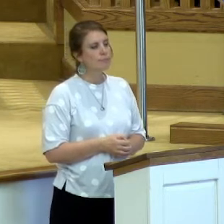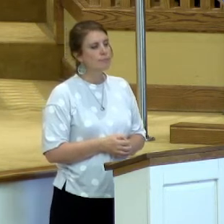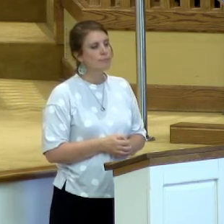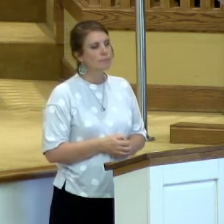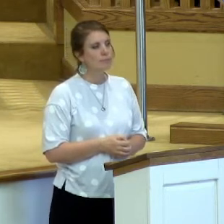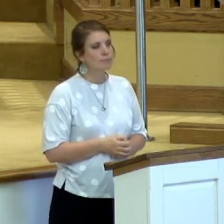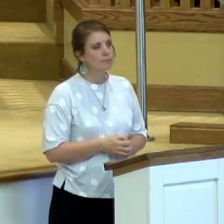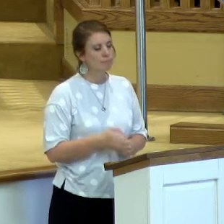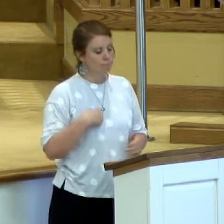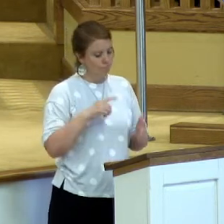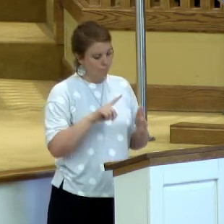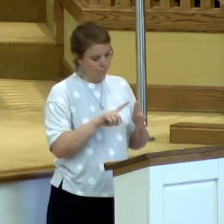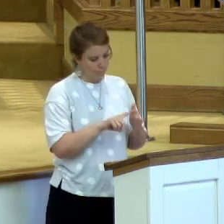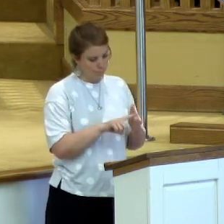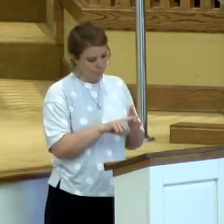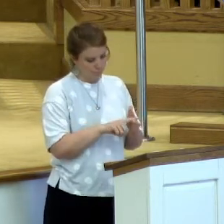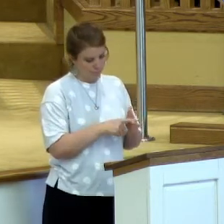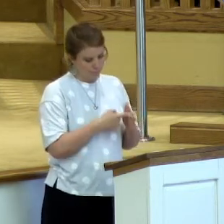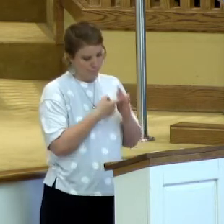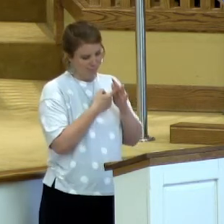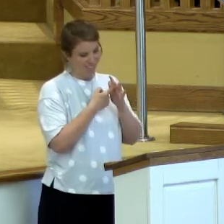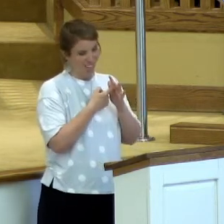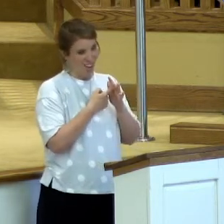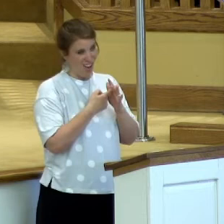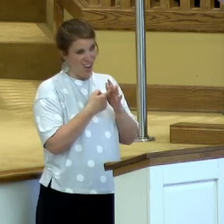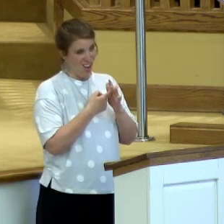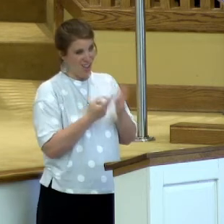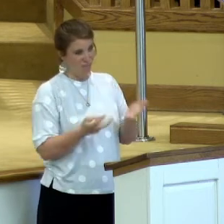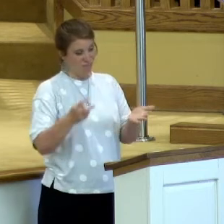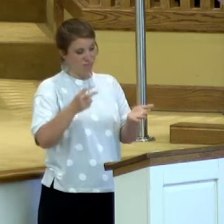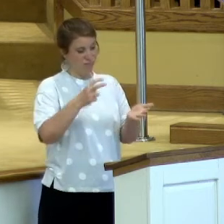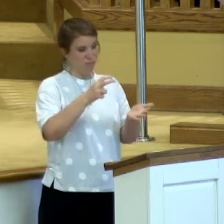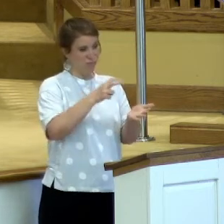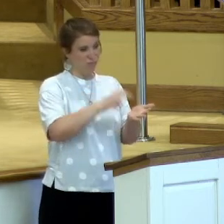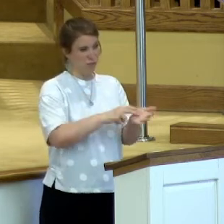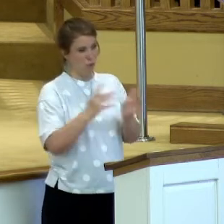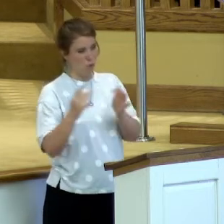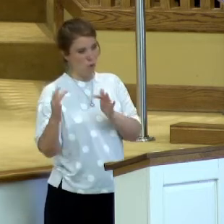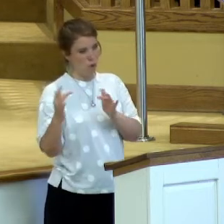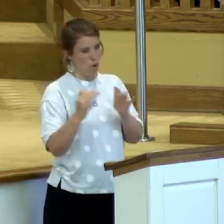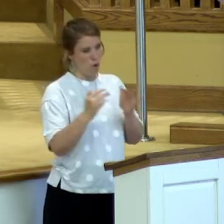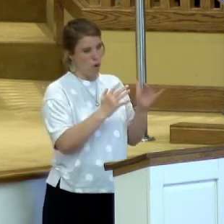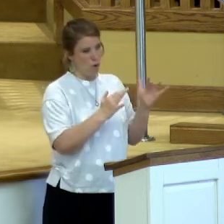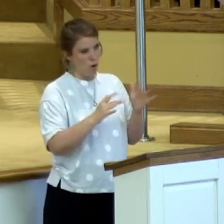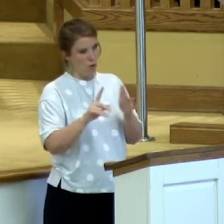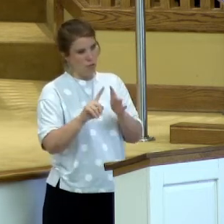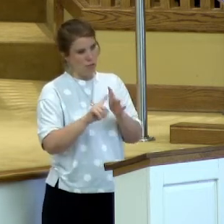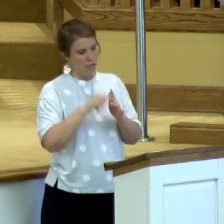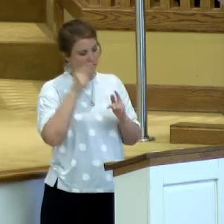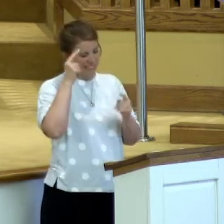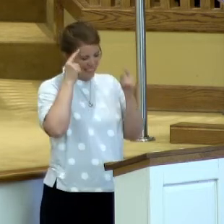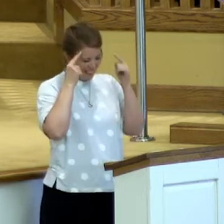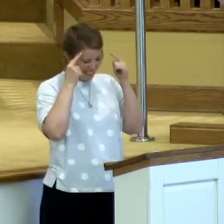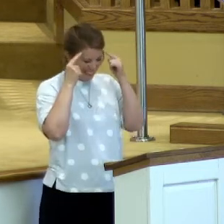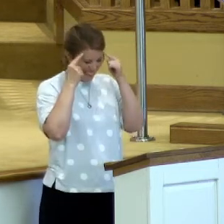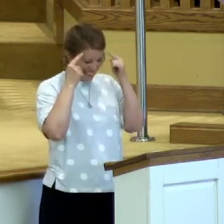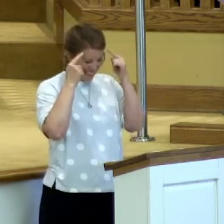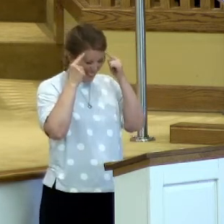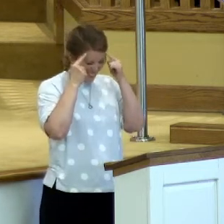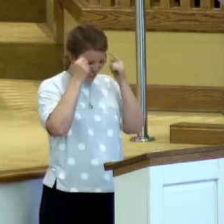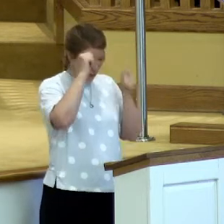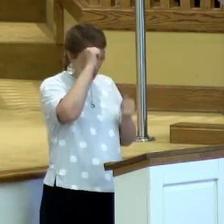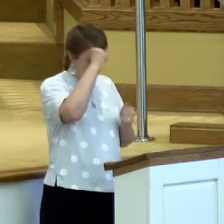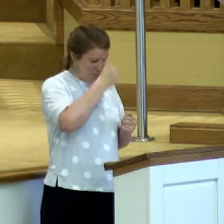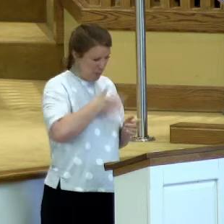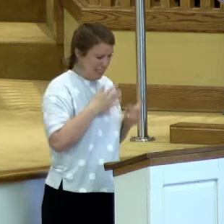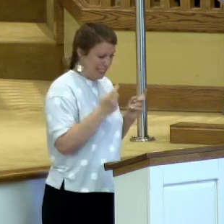I start the day the war begins, endless reminding of my sin. Time and